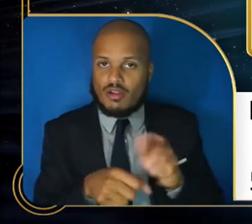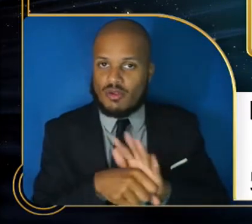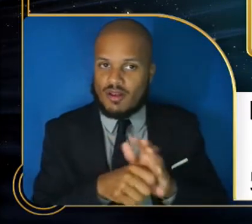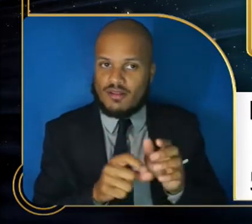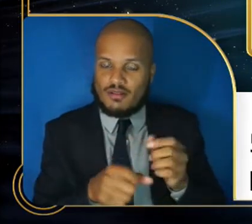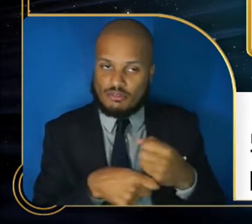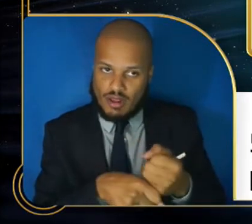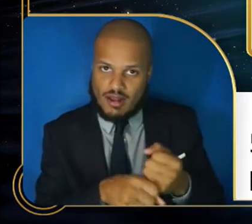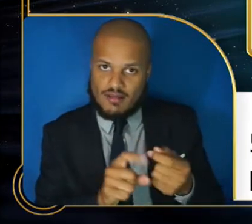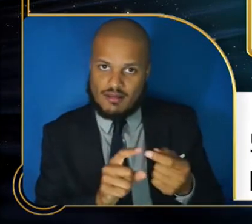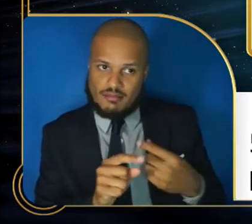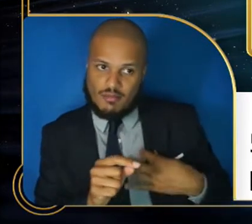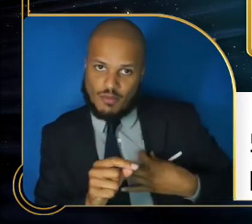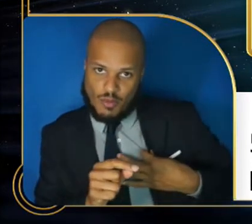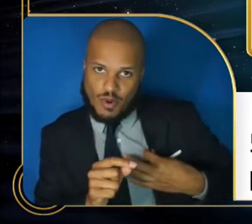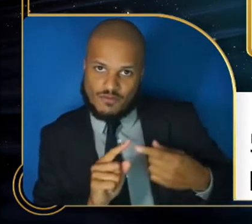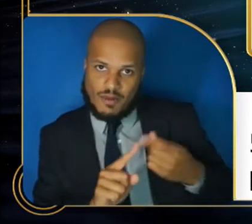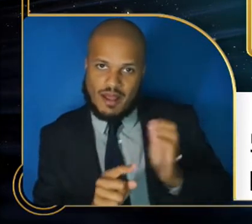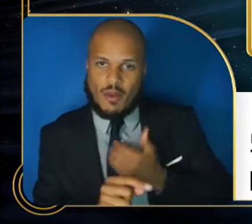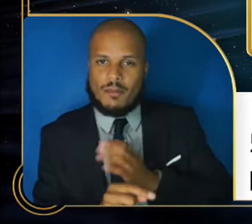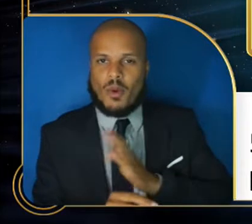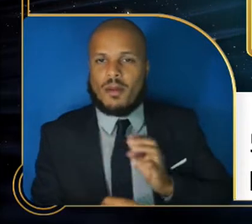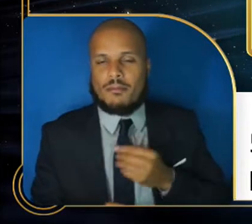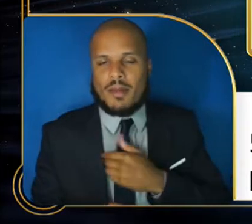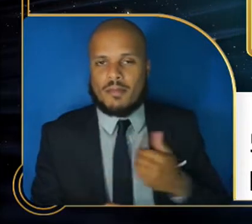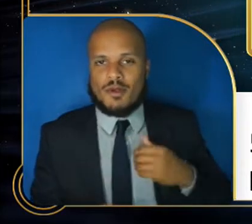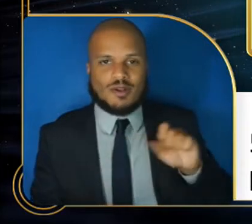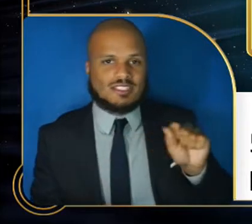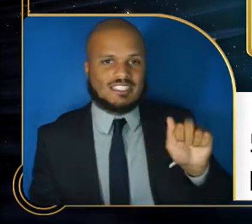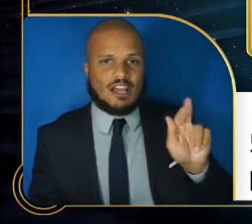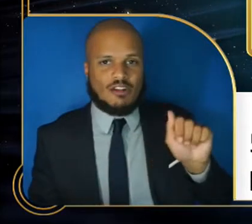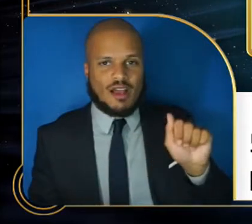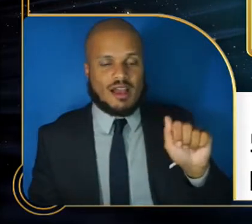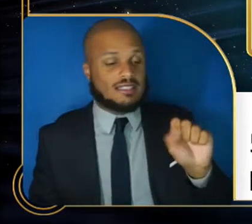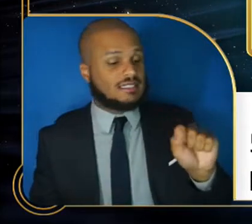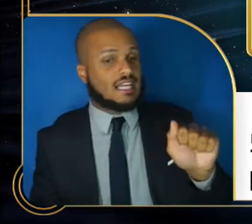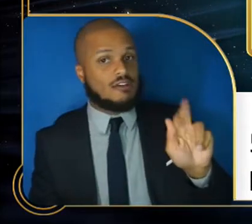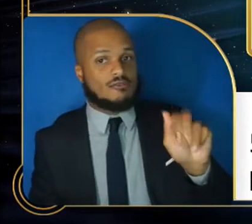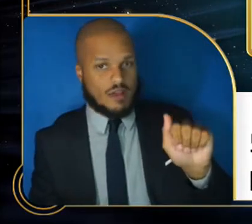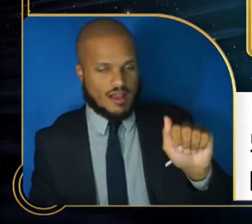board member, as we call her, Sarah Kay. Thank you.